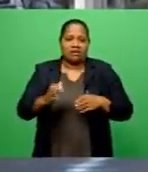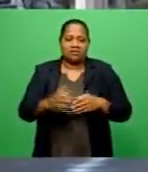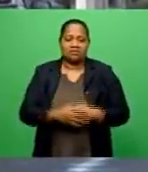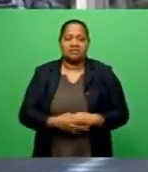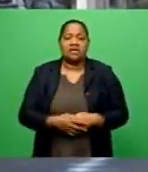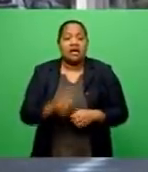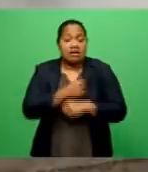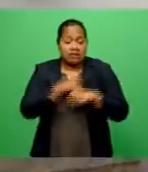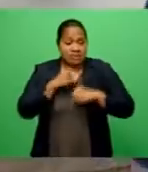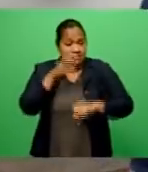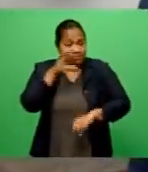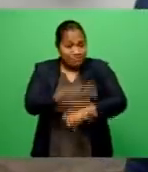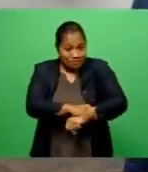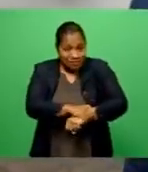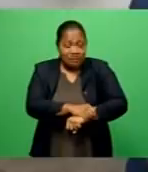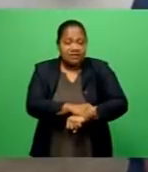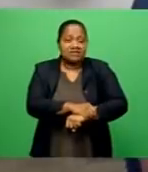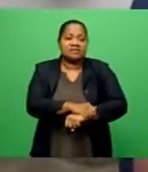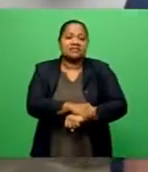police officers,